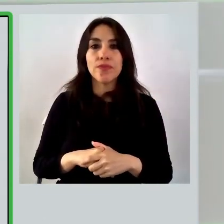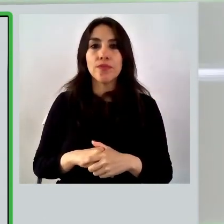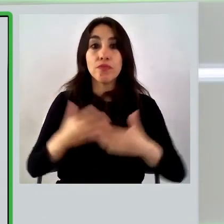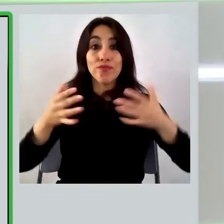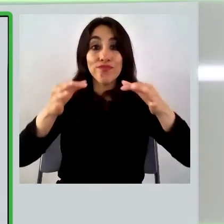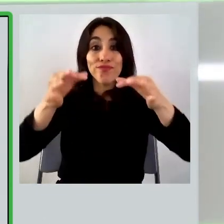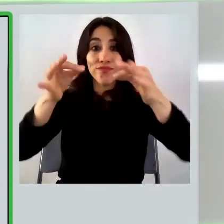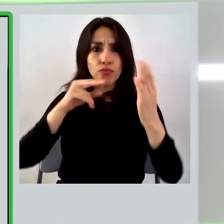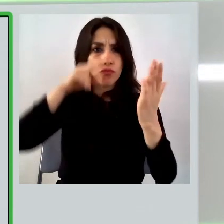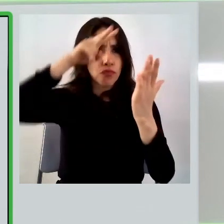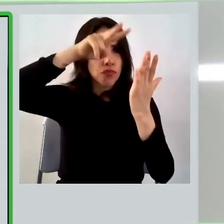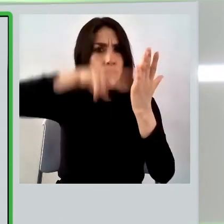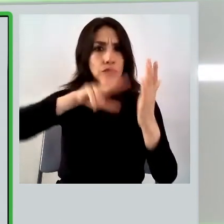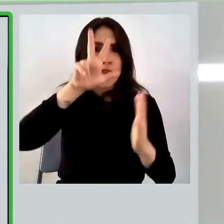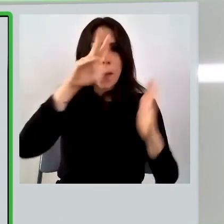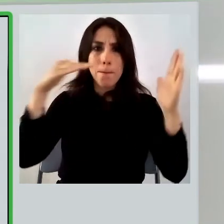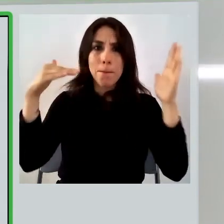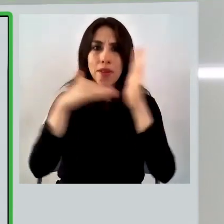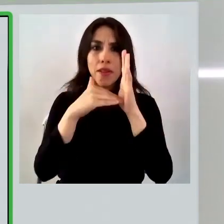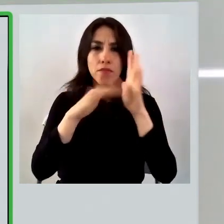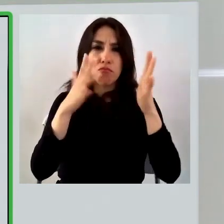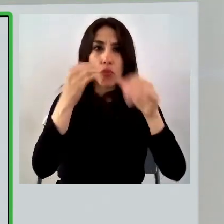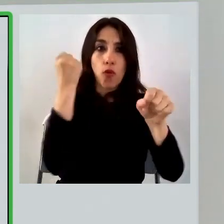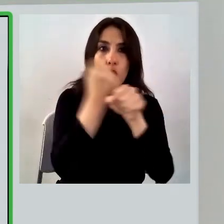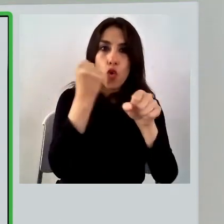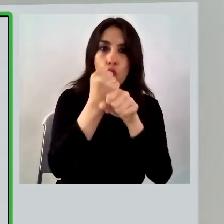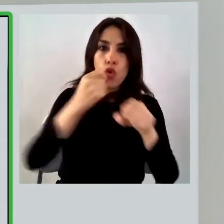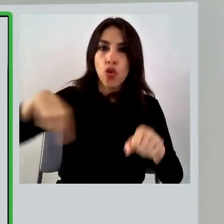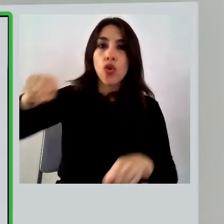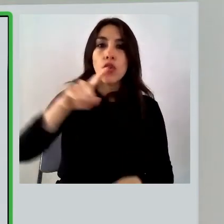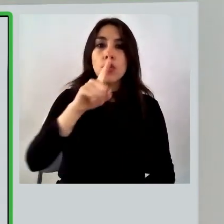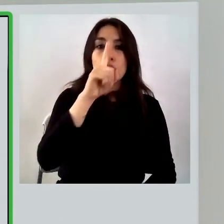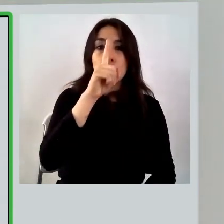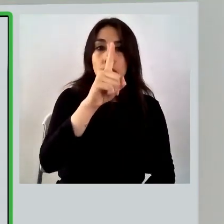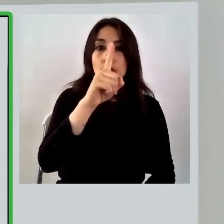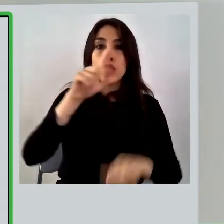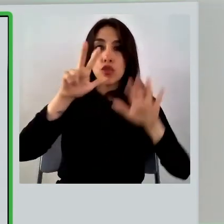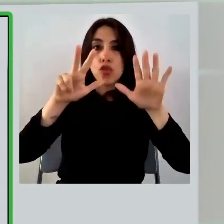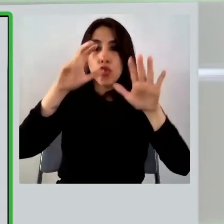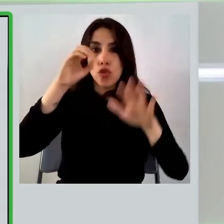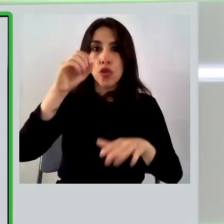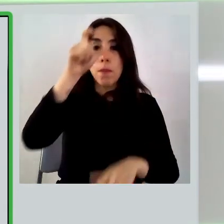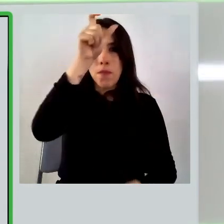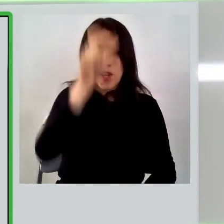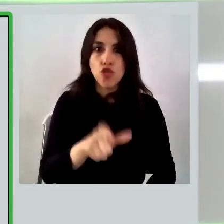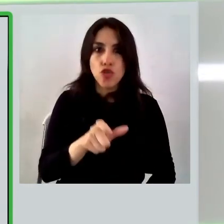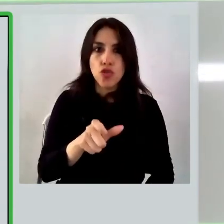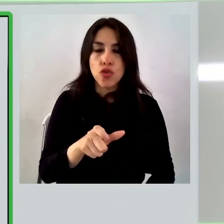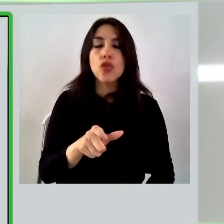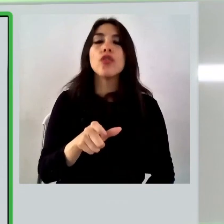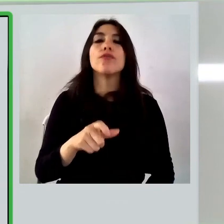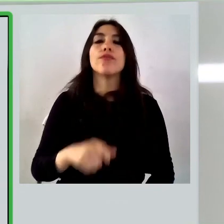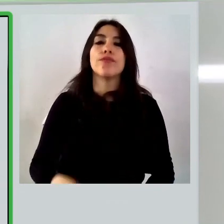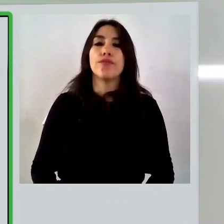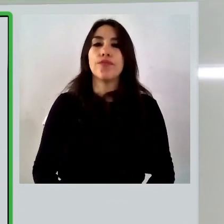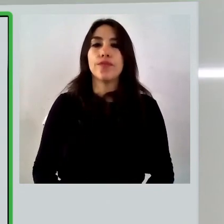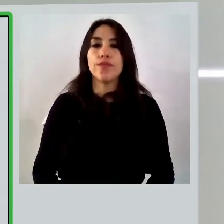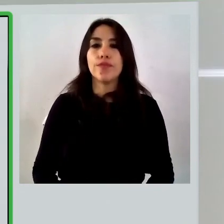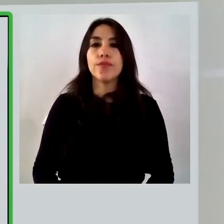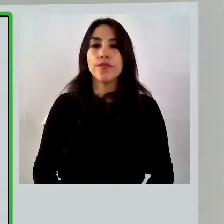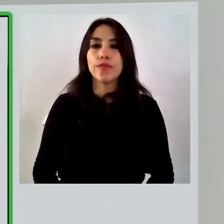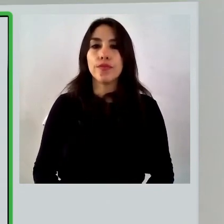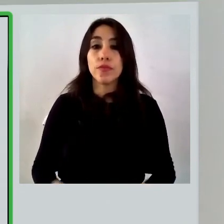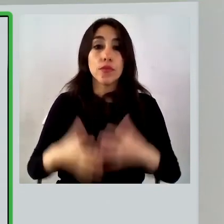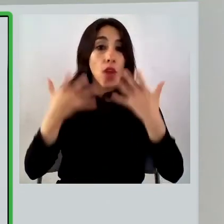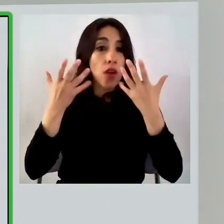670 employees and 42 executives identifying as having a disability. And you'll see in some slides,